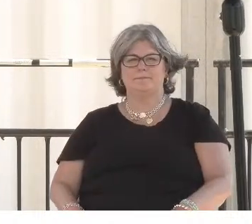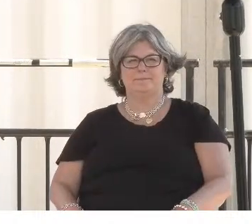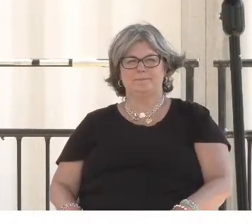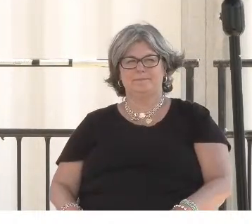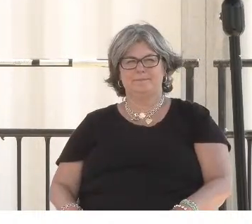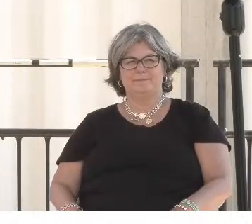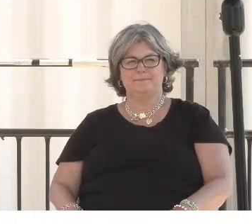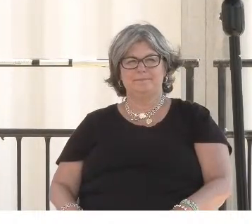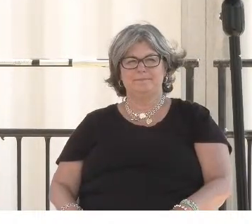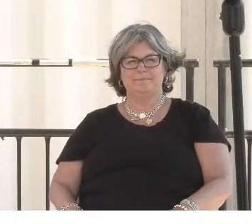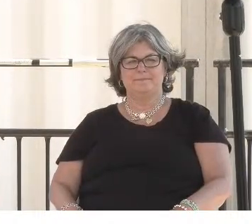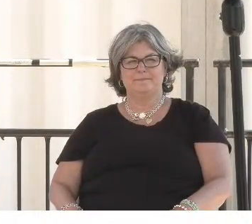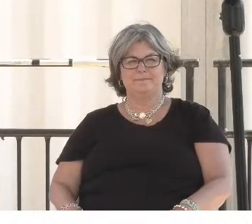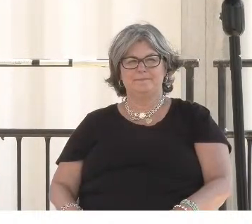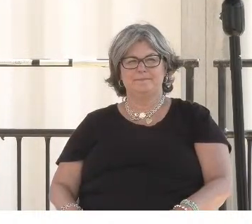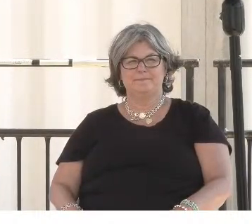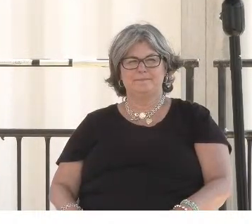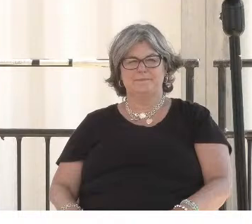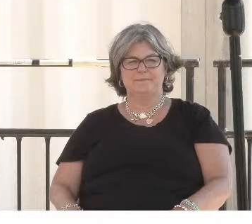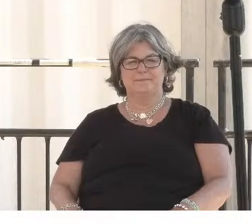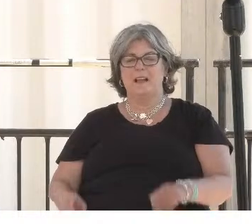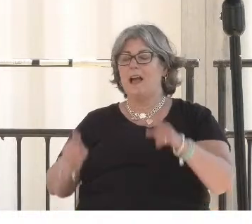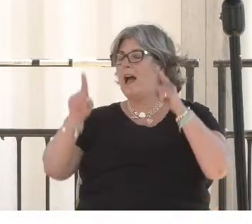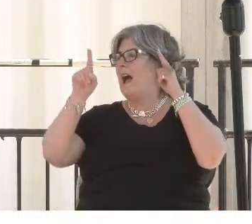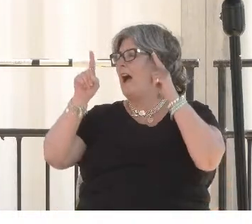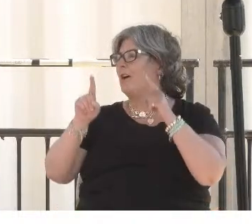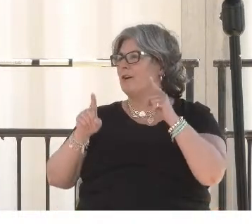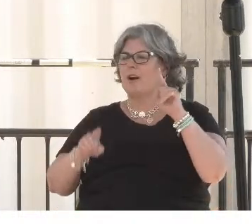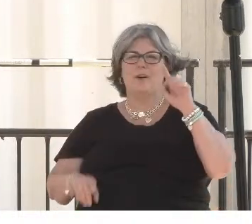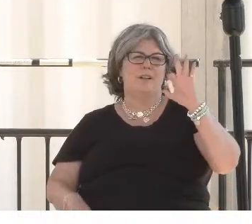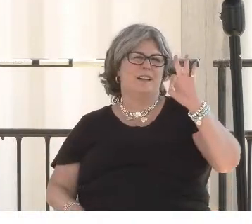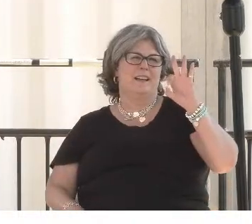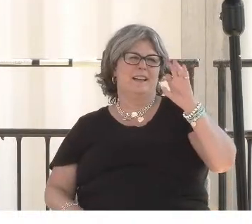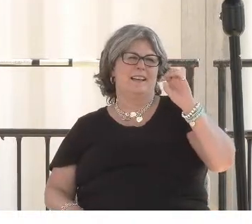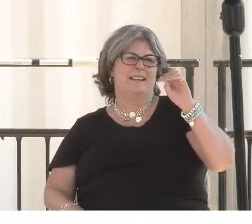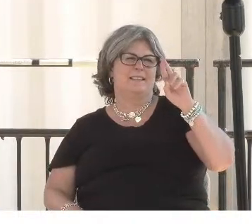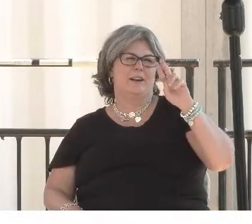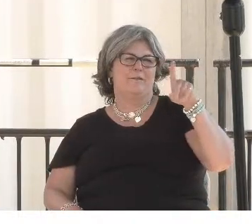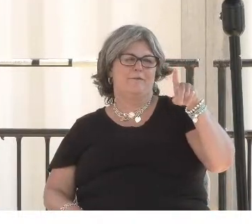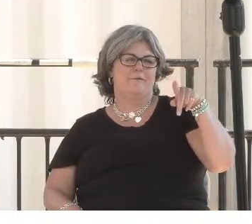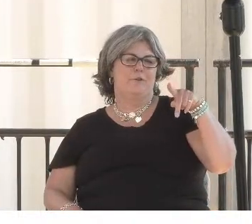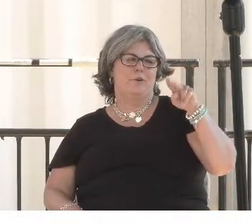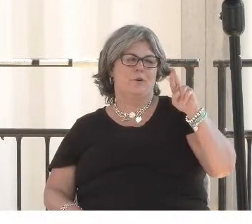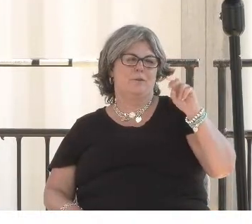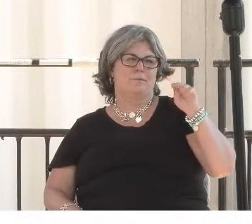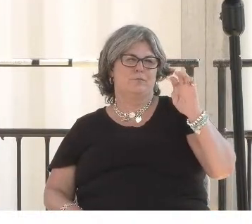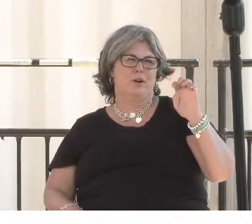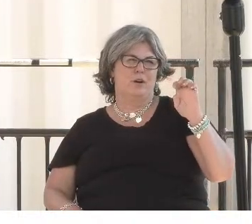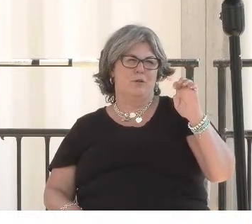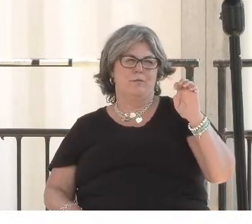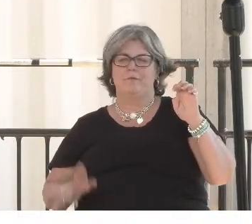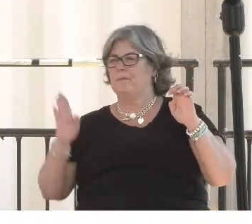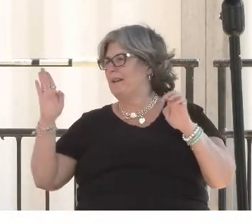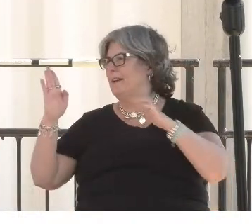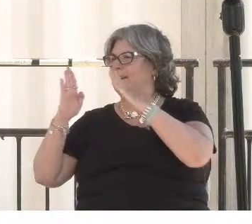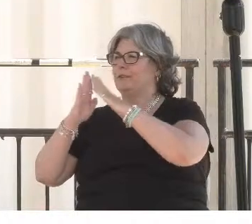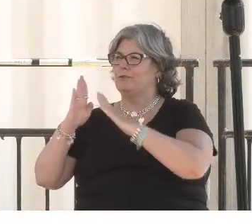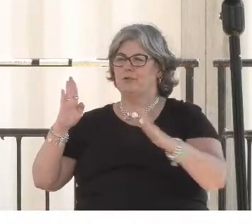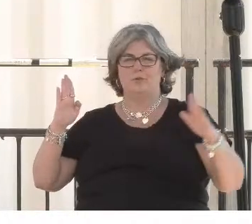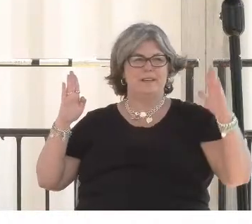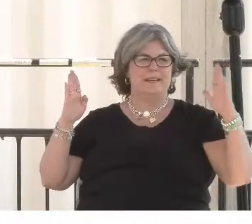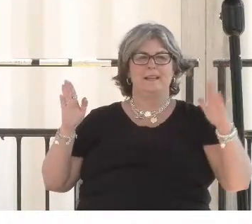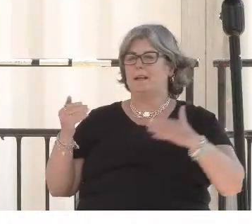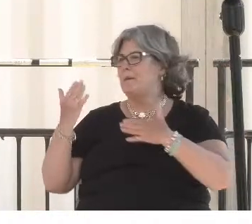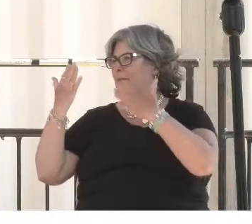so our goal through our Ford Pro operation is to work from end to end. So not only